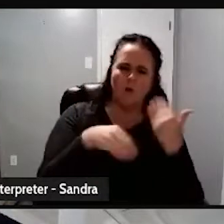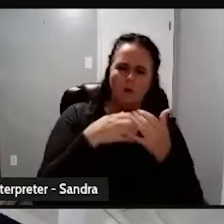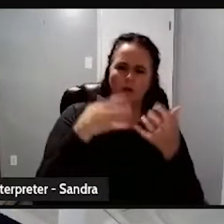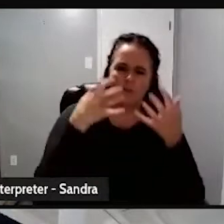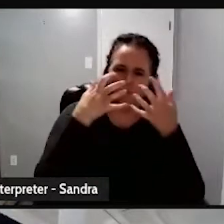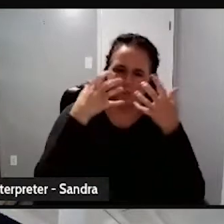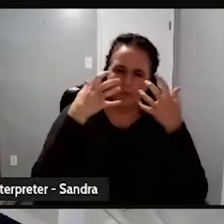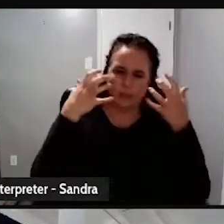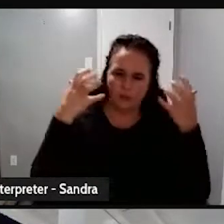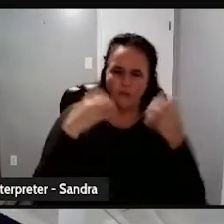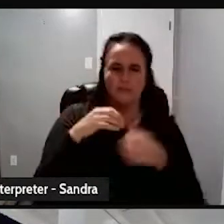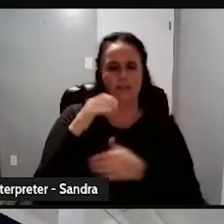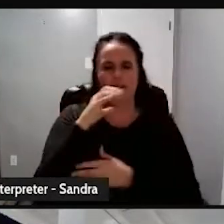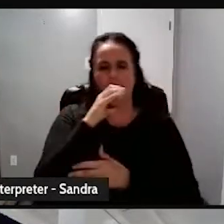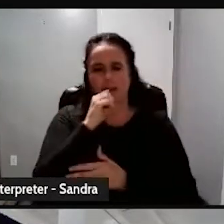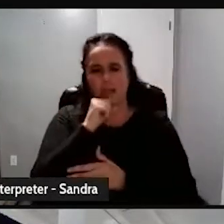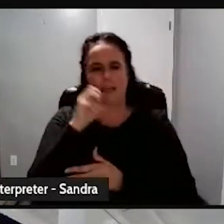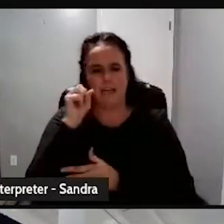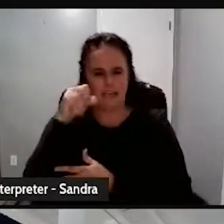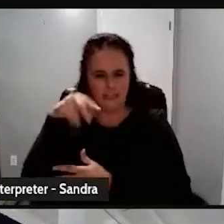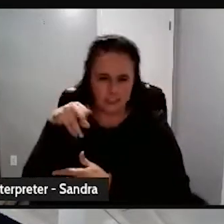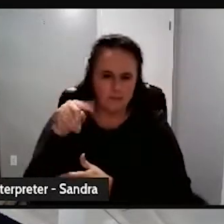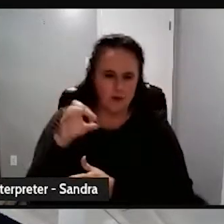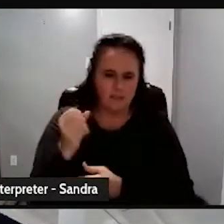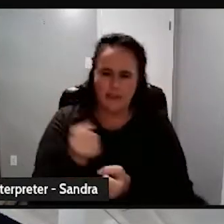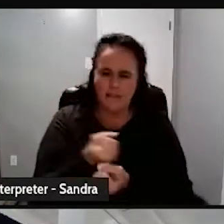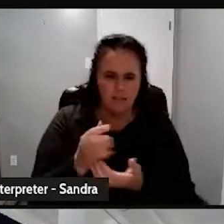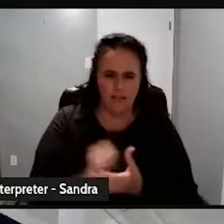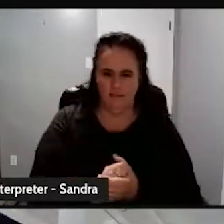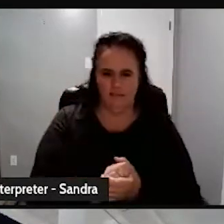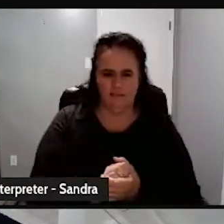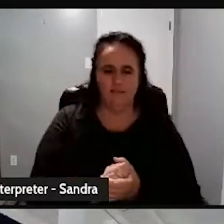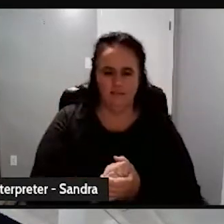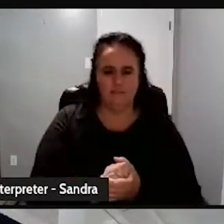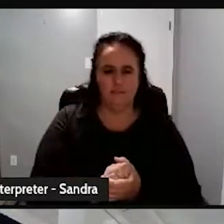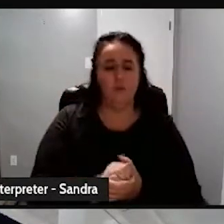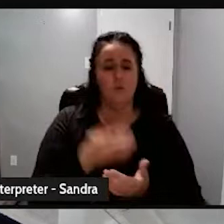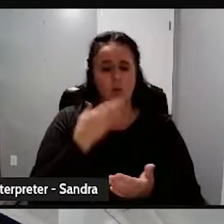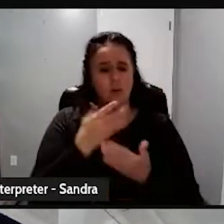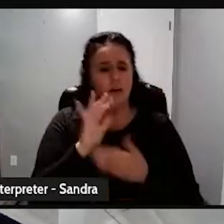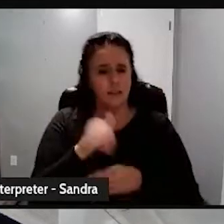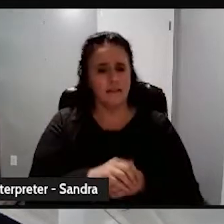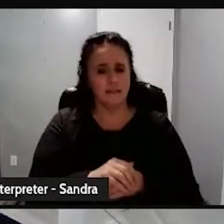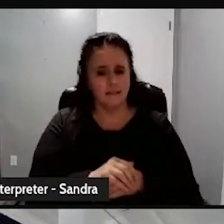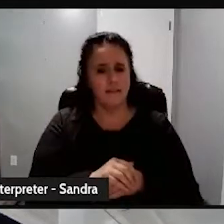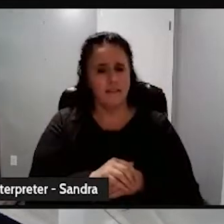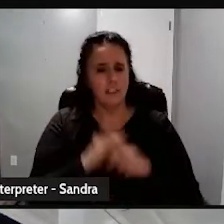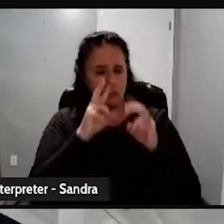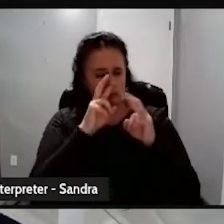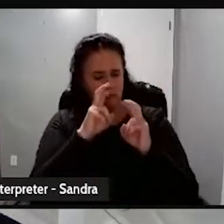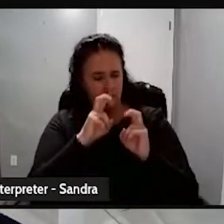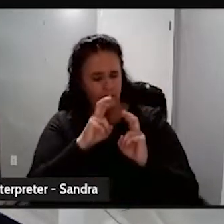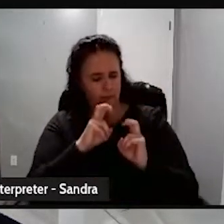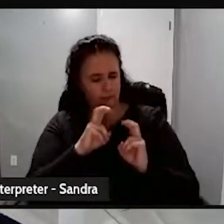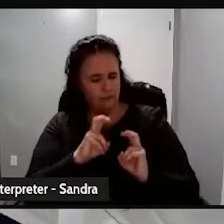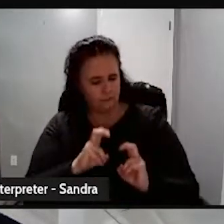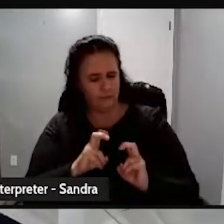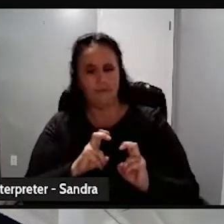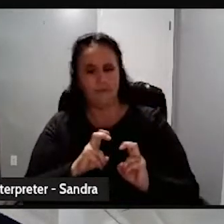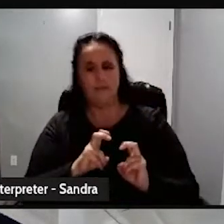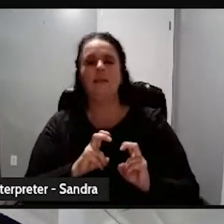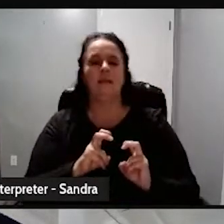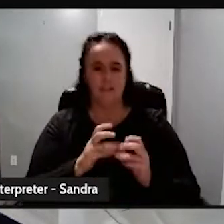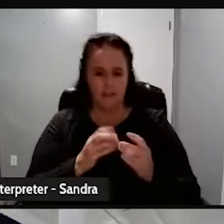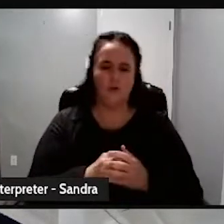age spots. That's what we're particularly good at, being controversial.